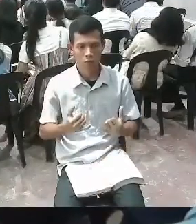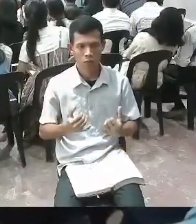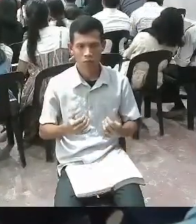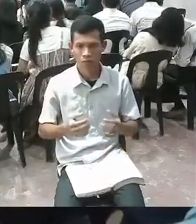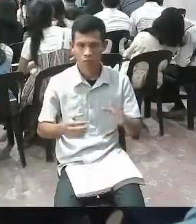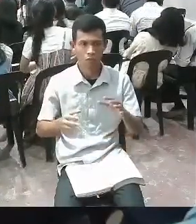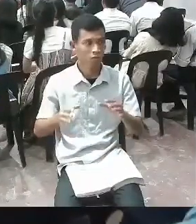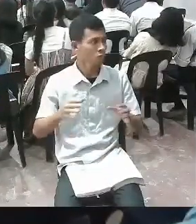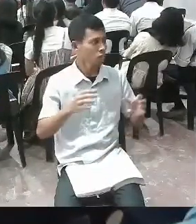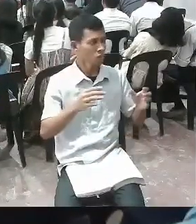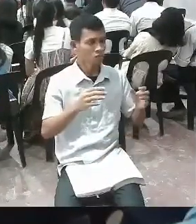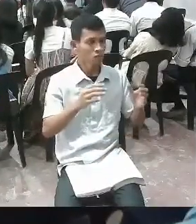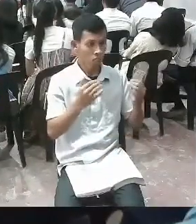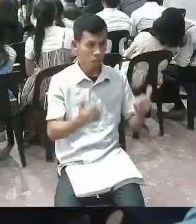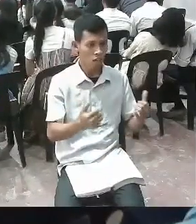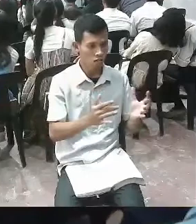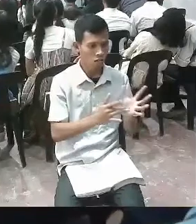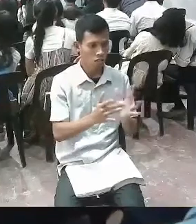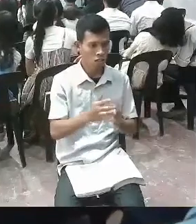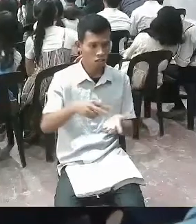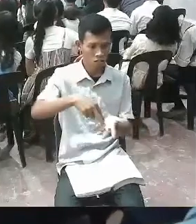Jesus is in heaven now,